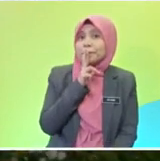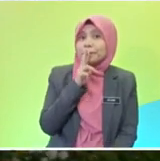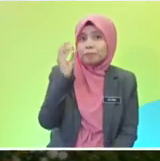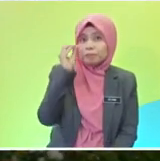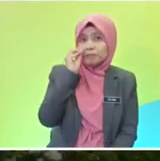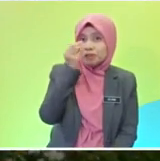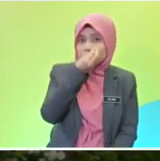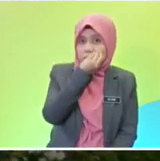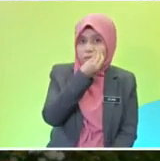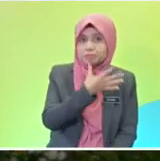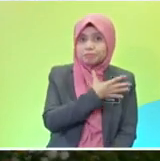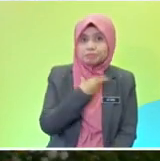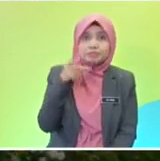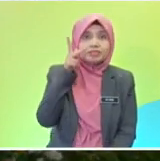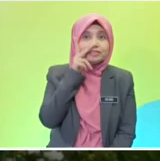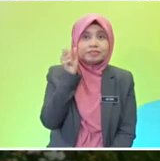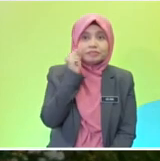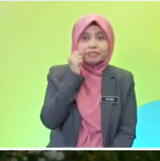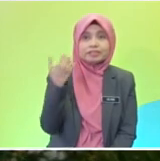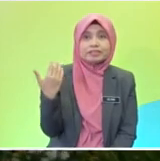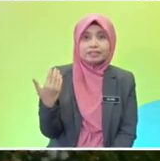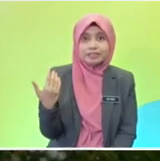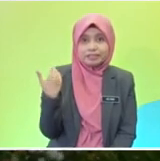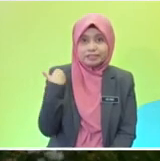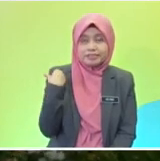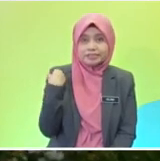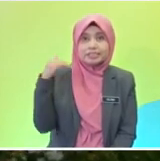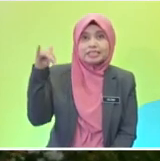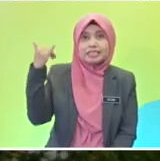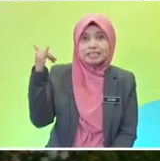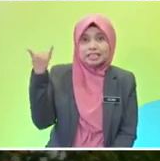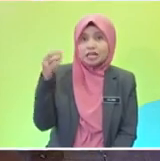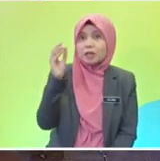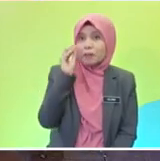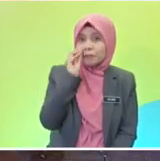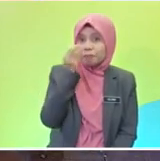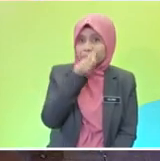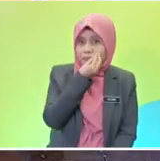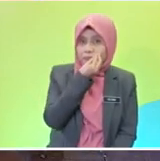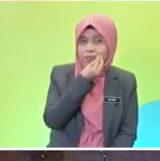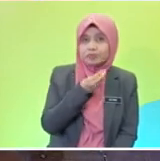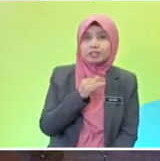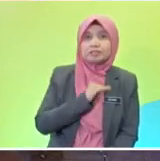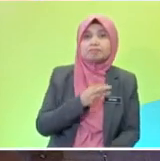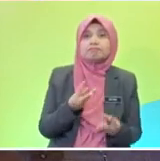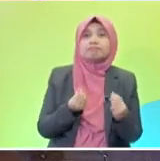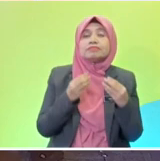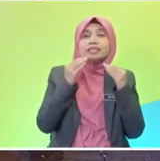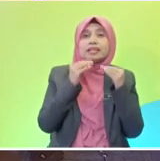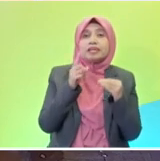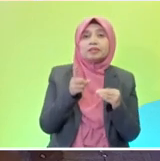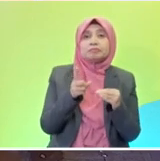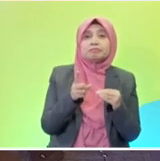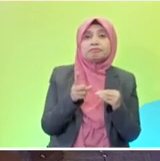has a yellow flower. Yeah. Okay. Now, I'm going to teach you to